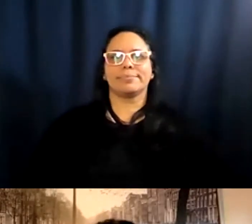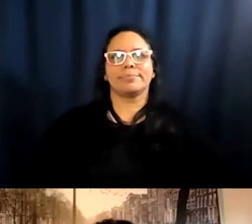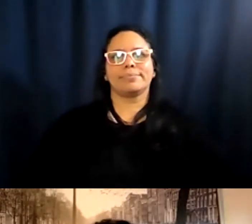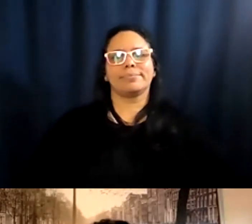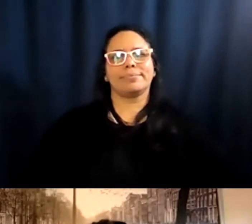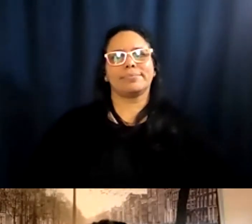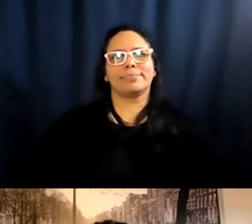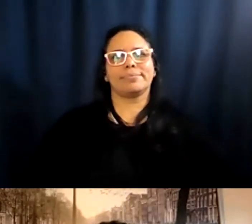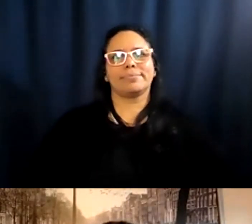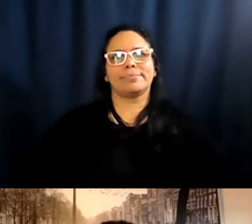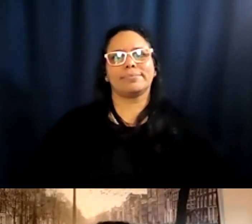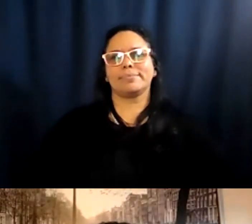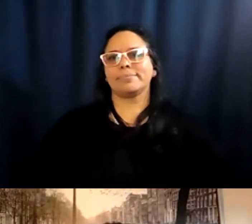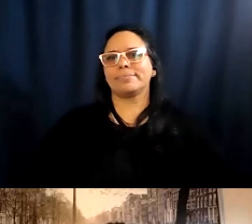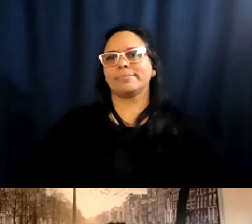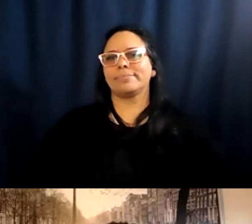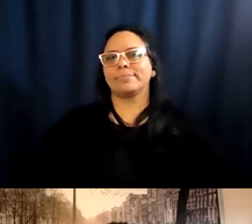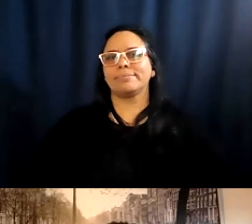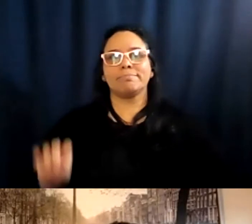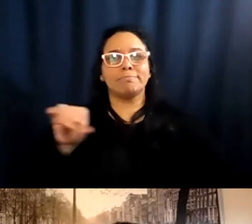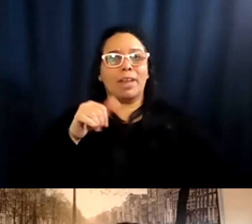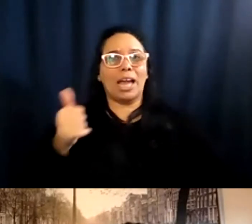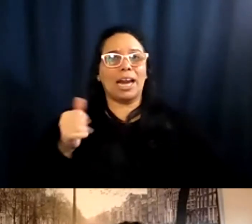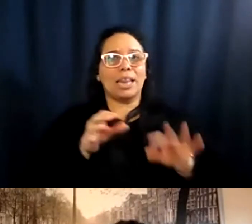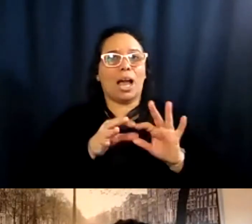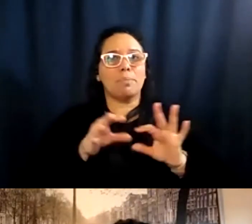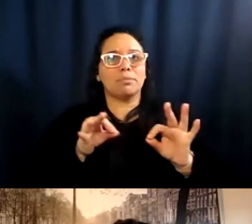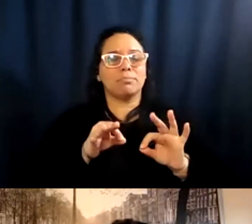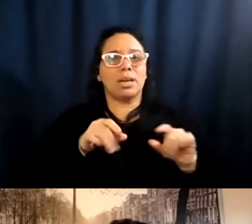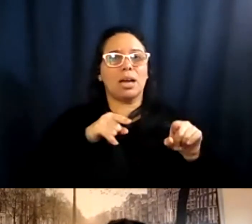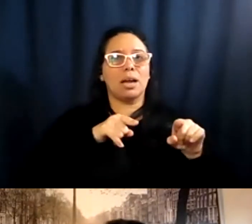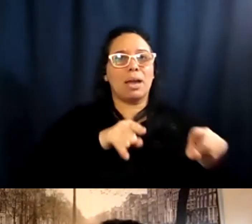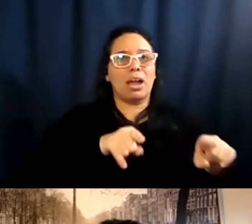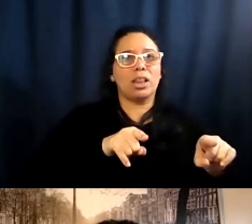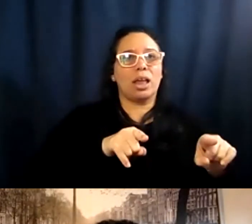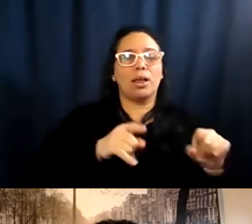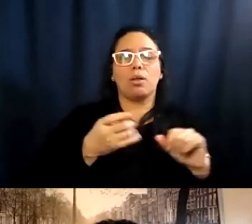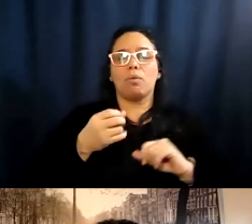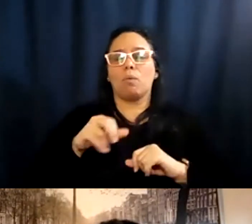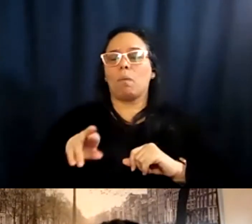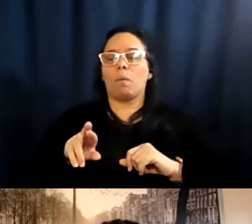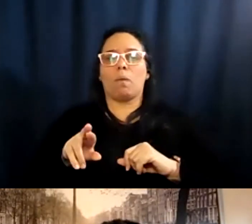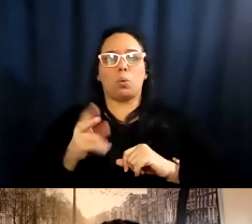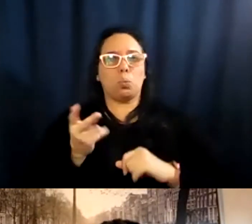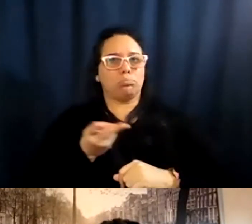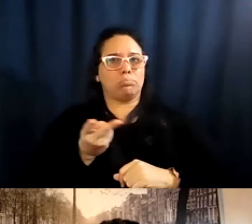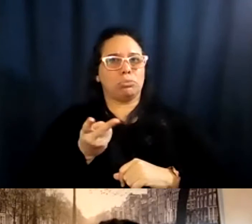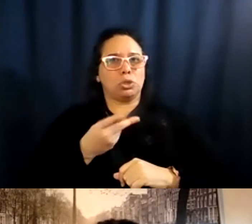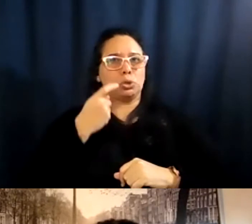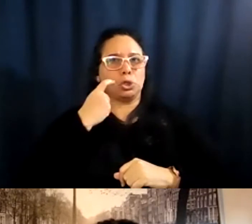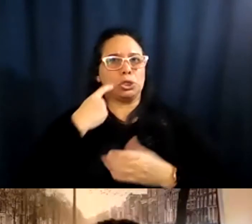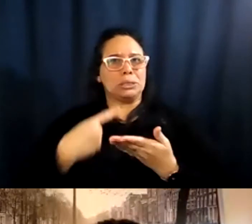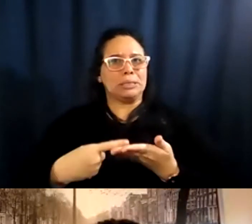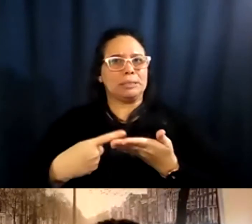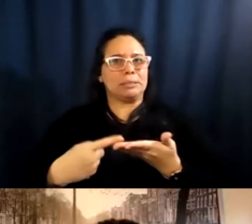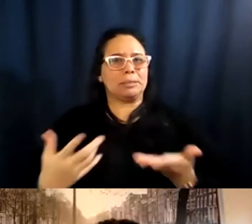And then is there anyone else that has a comment either on the parallels or commenting on what Dr. Malone or Darius